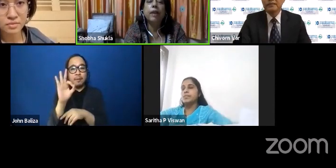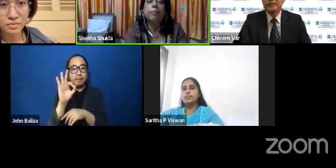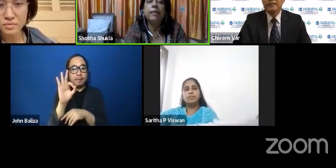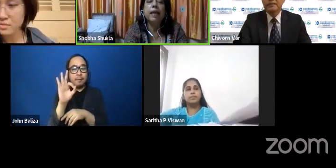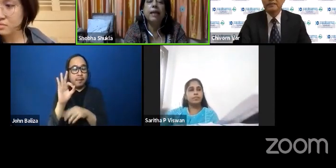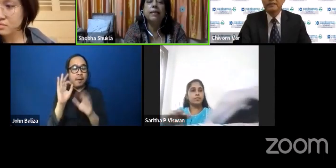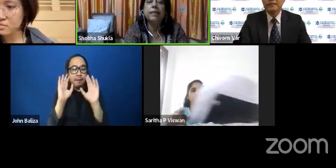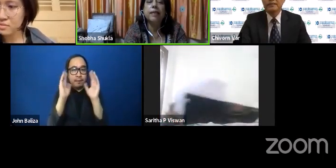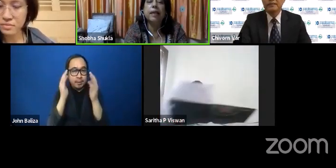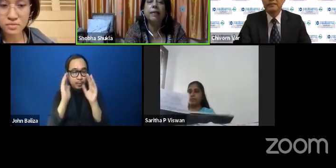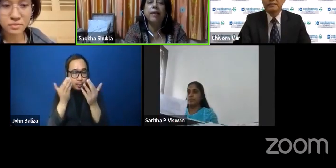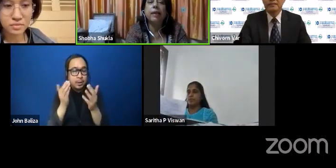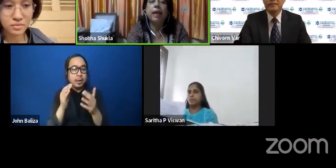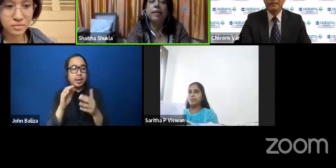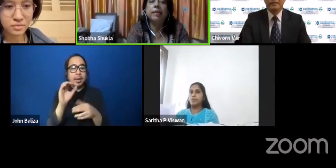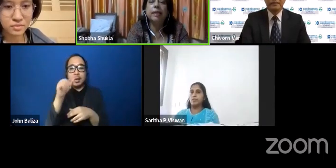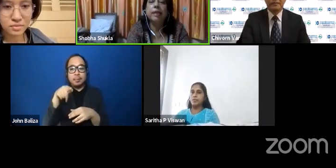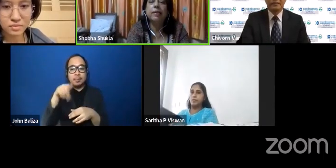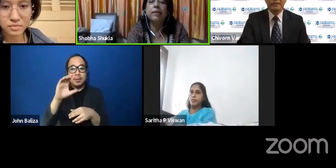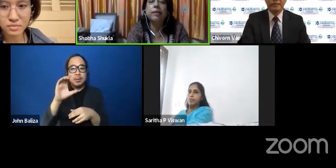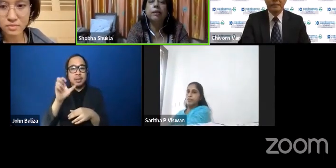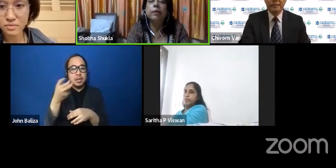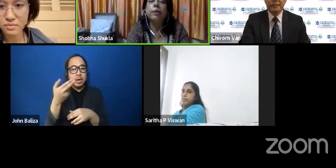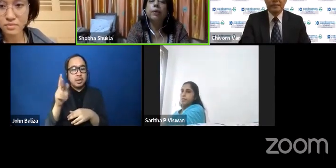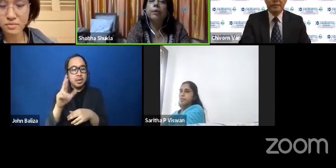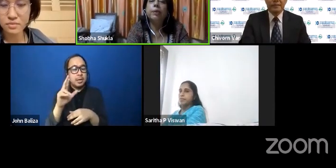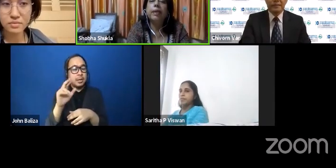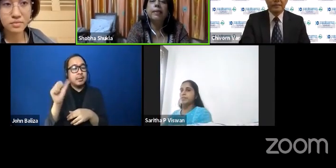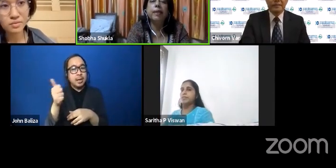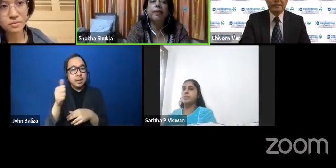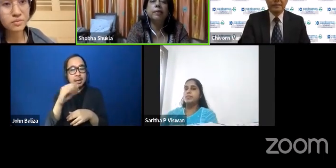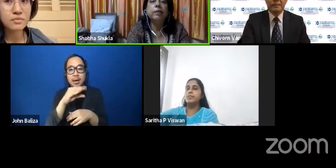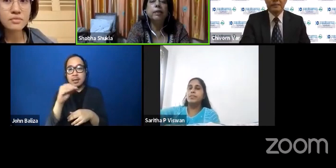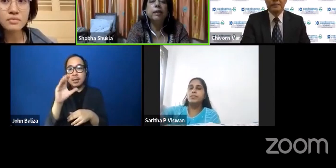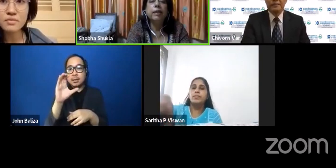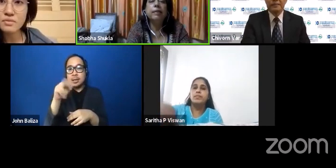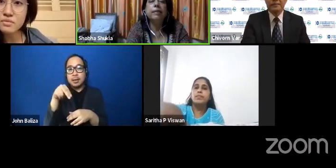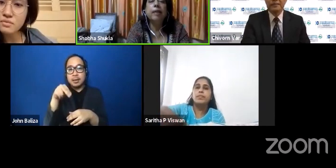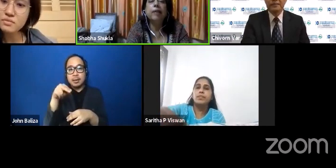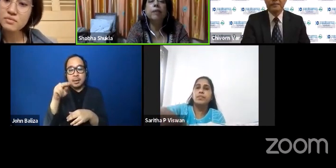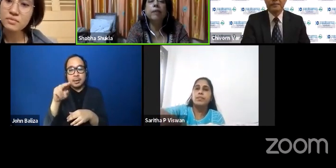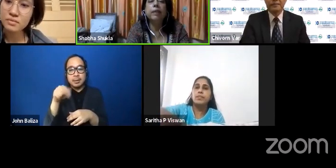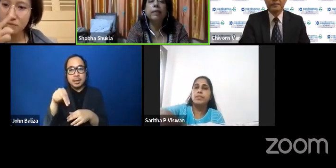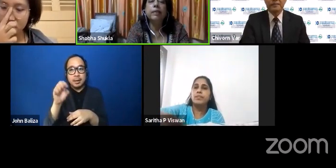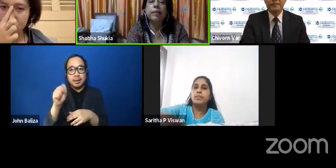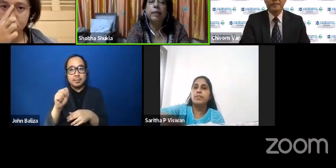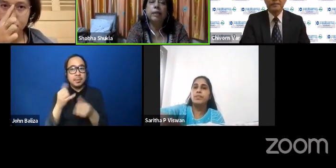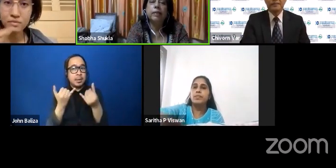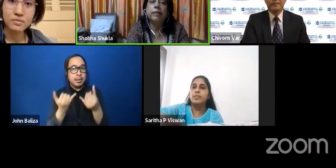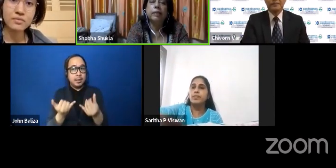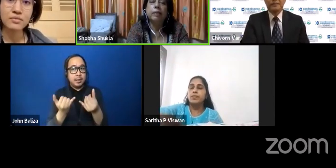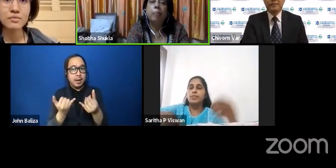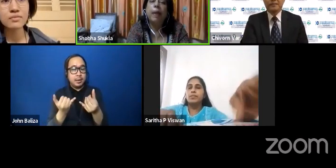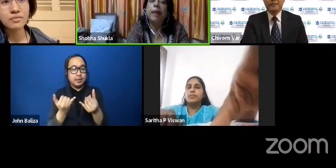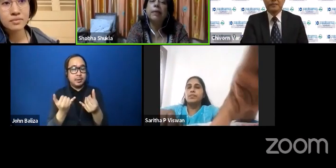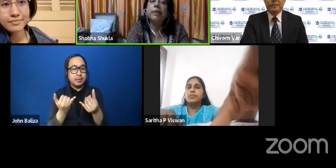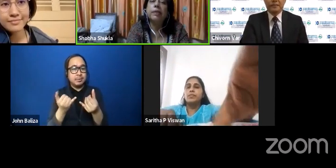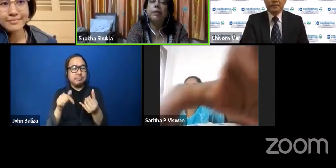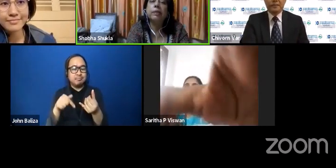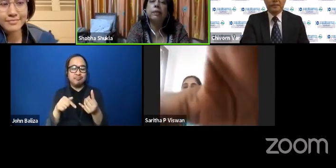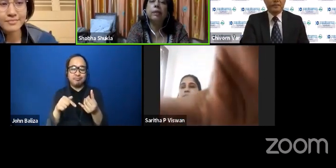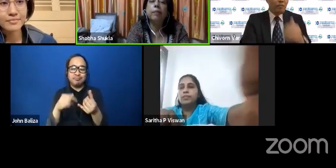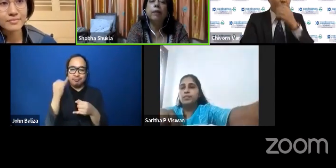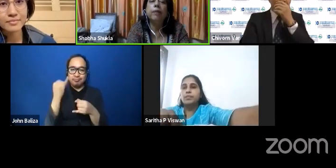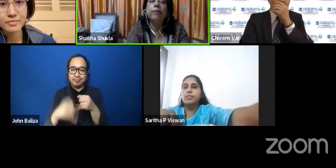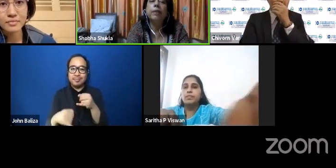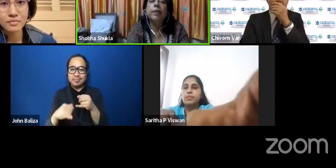of APCRSHR10 and CNS. Today's session is the last one in the series, and it is on